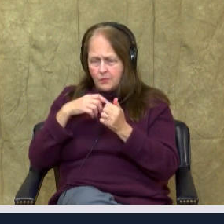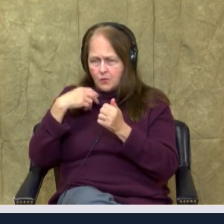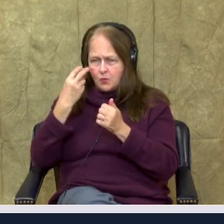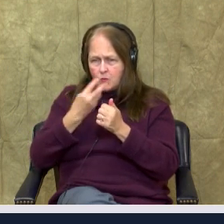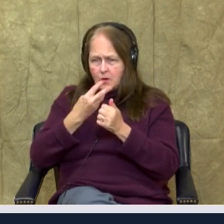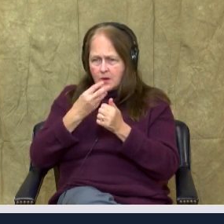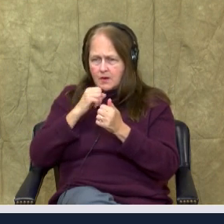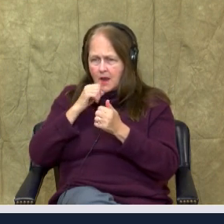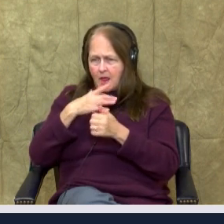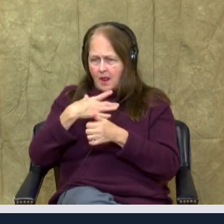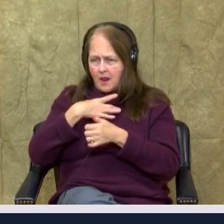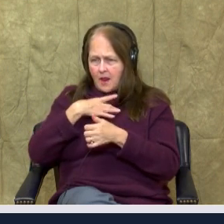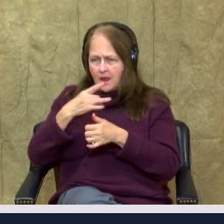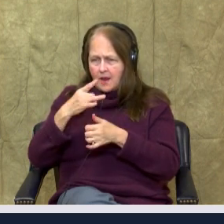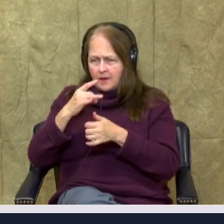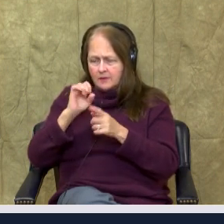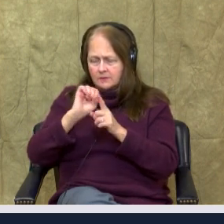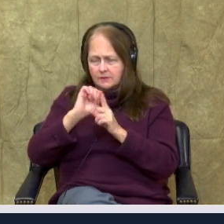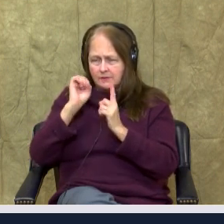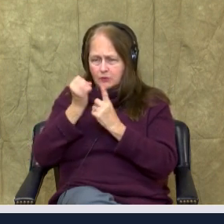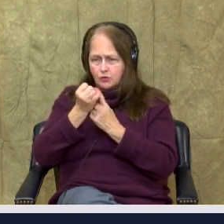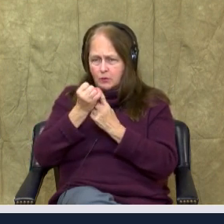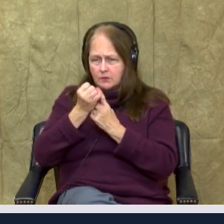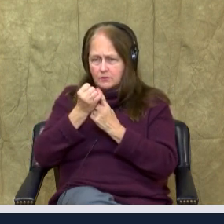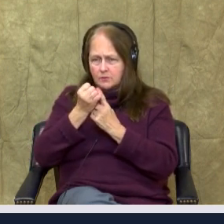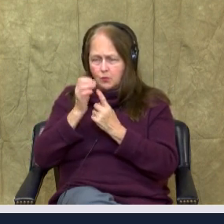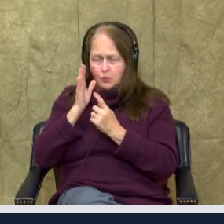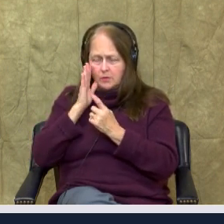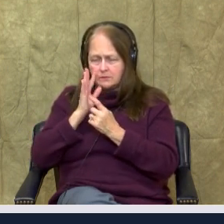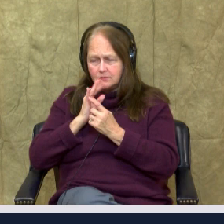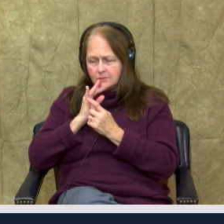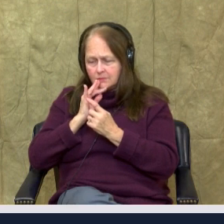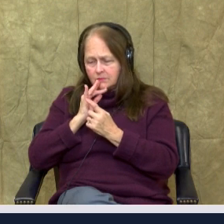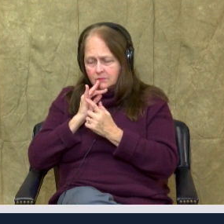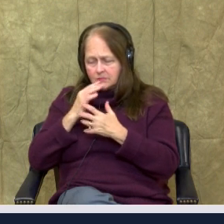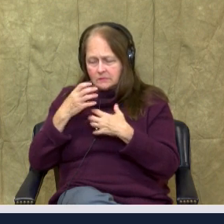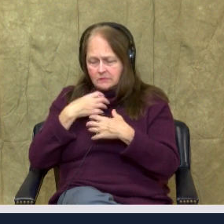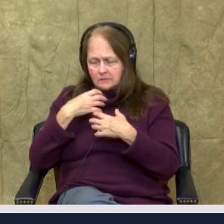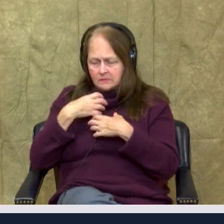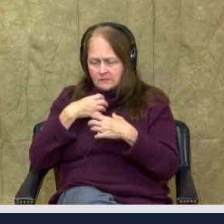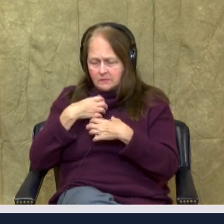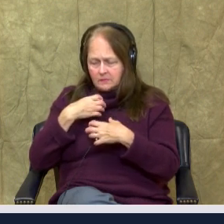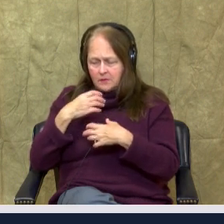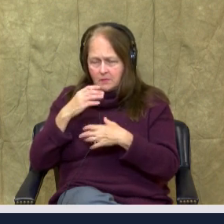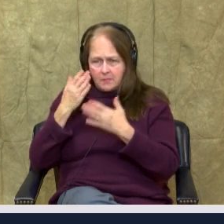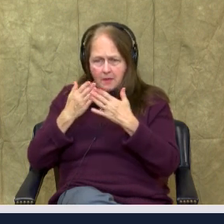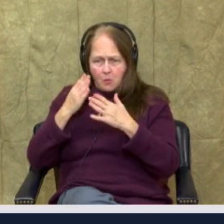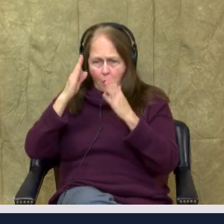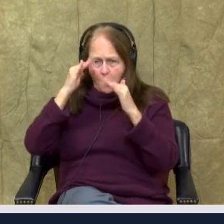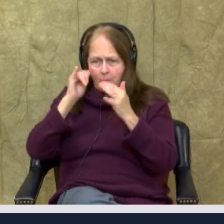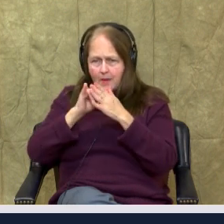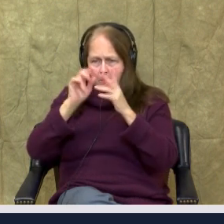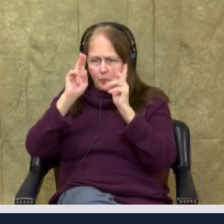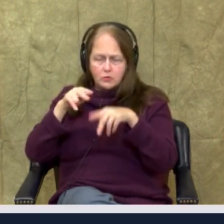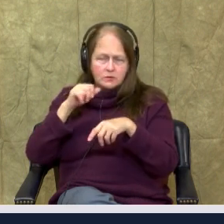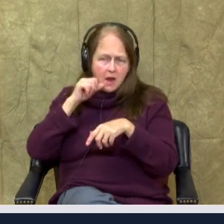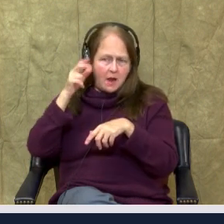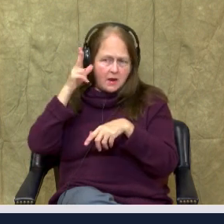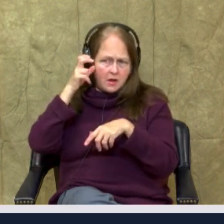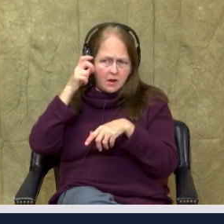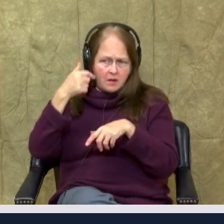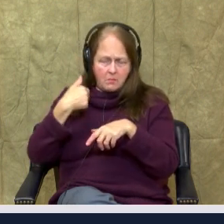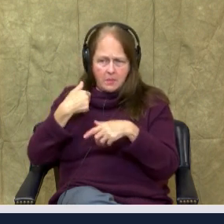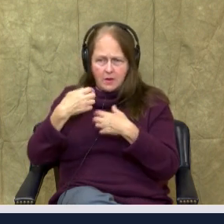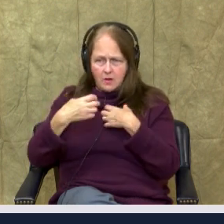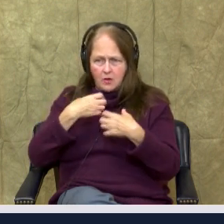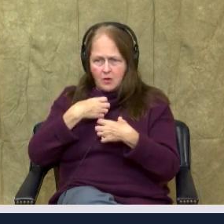don't like a situation, we tend to mumble under our breath, right? Hoping that the person doesn't hear what we're saying, but in a way, kind of